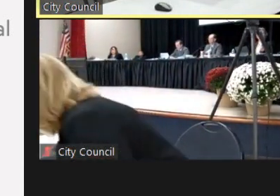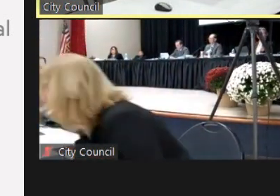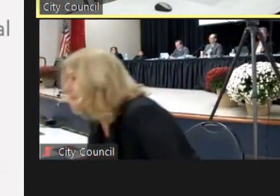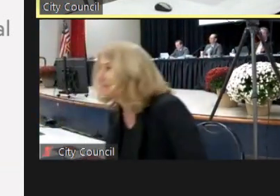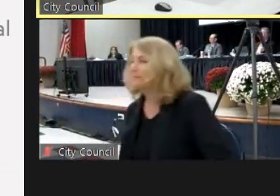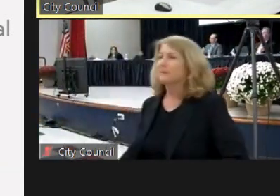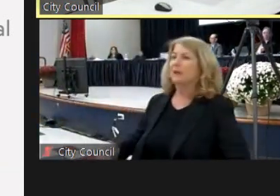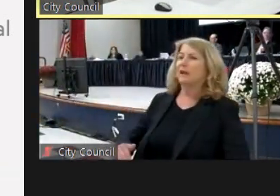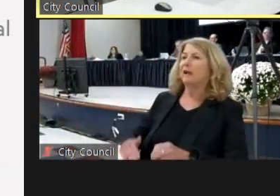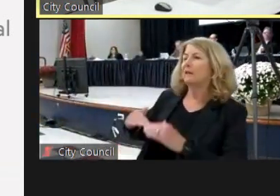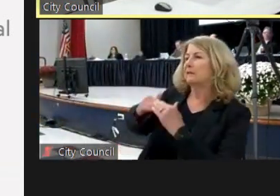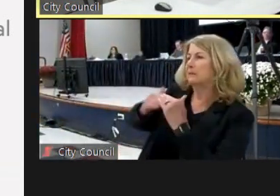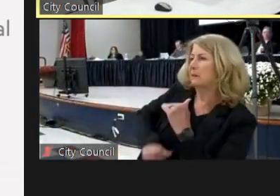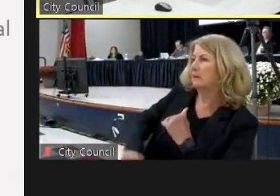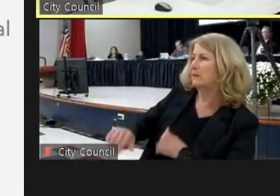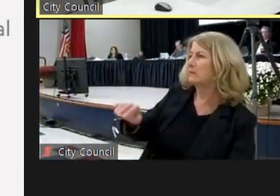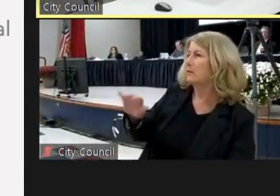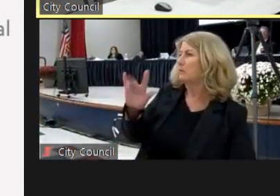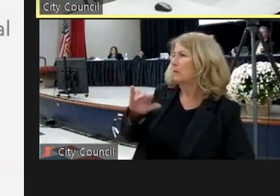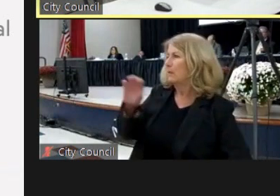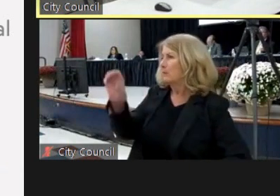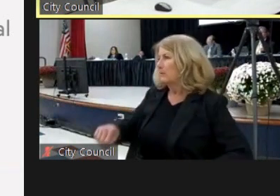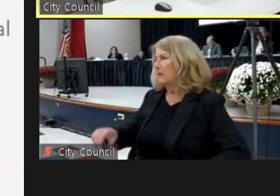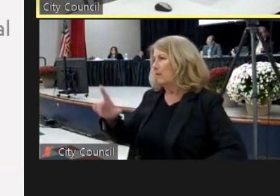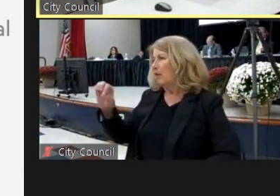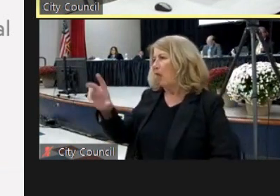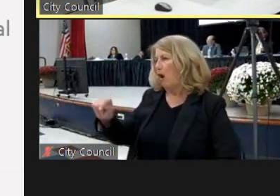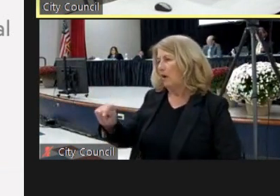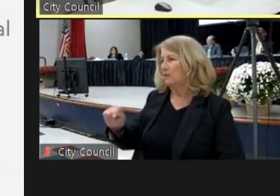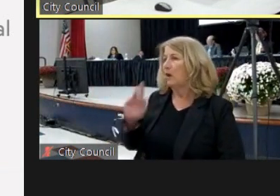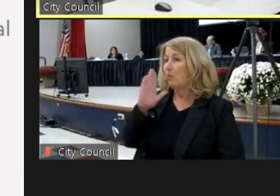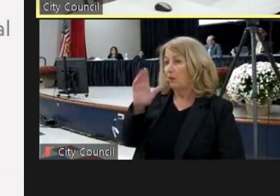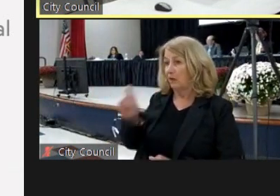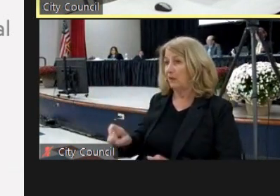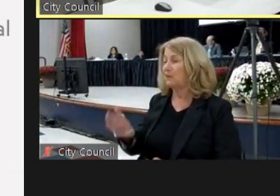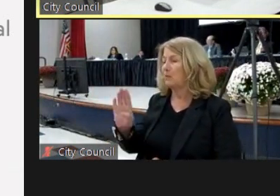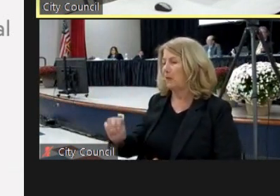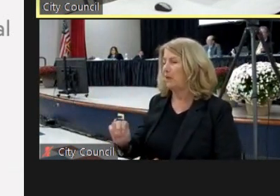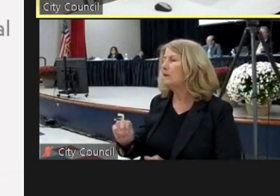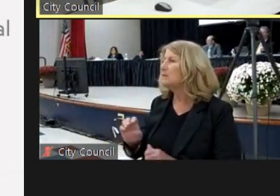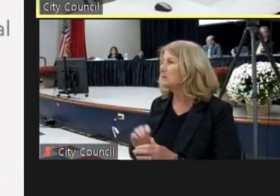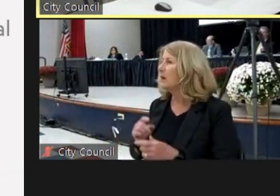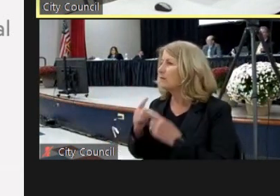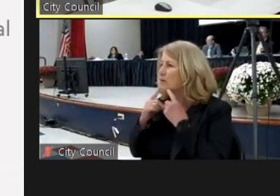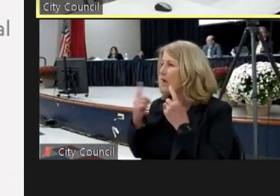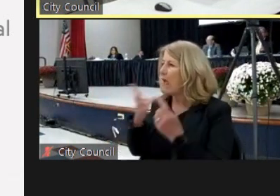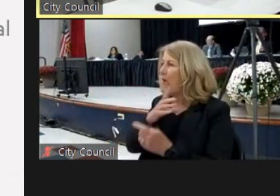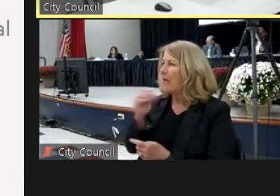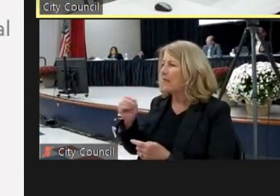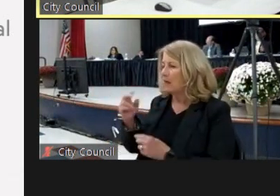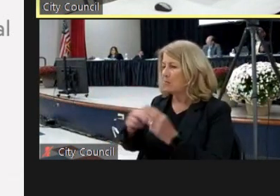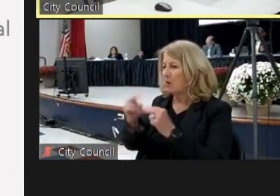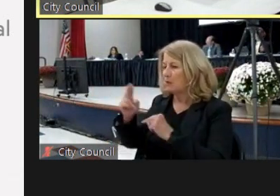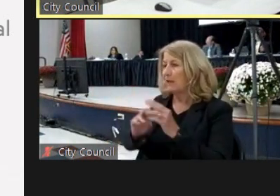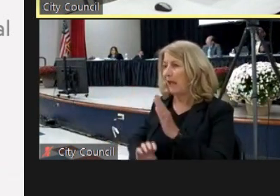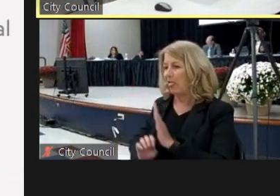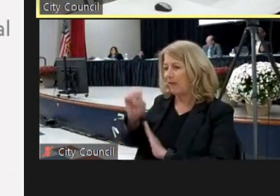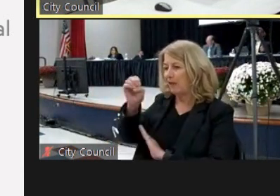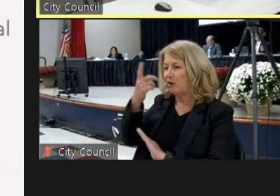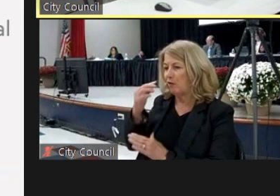at least 25% of the lot would need to be impervious cover. And then building elevations and